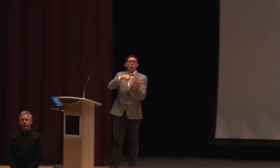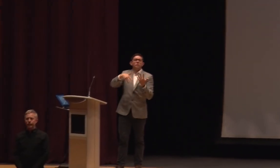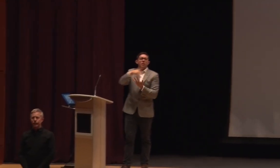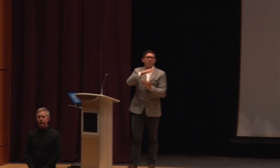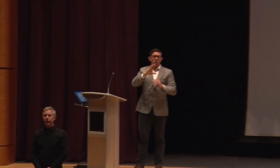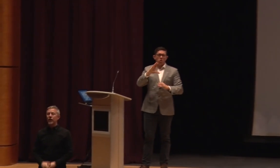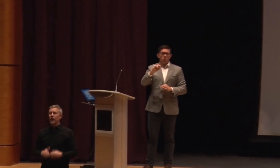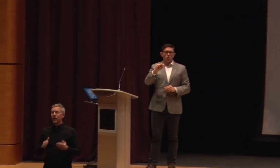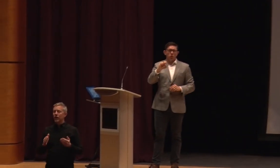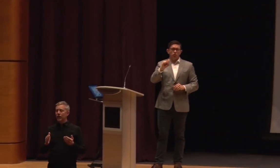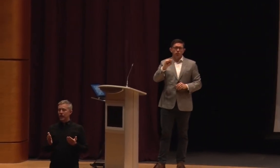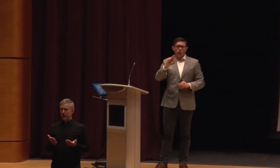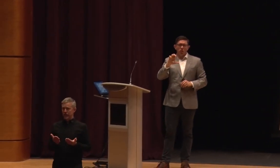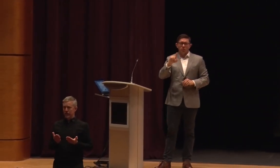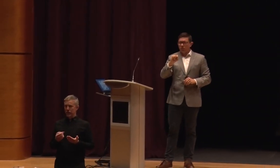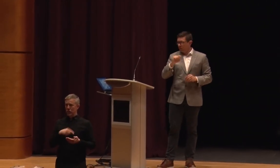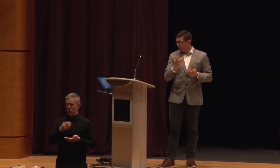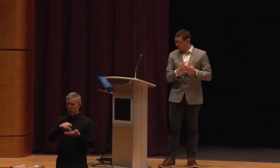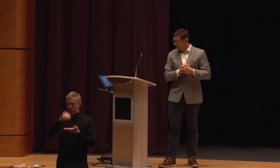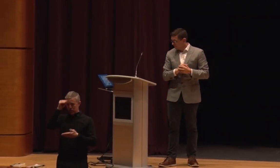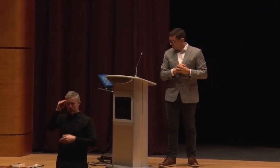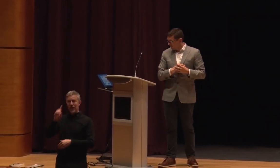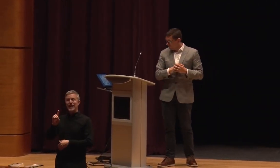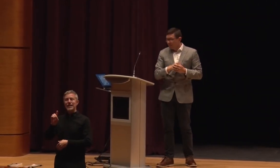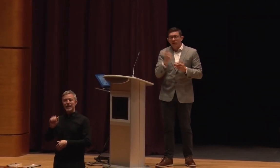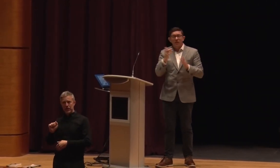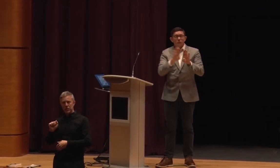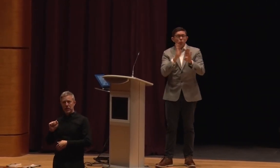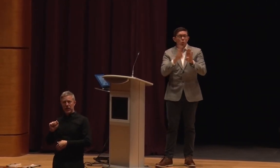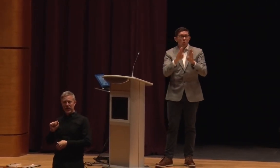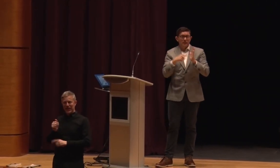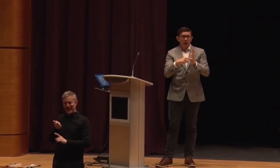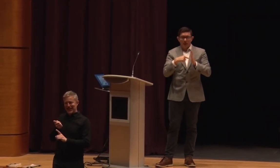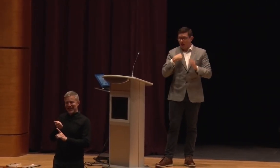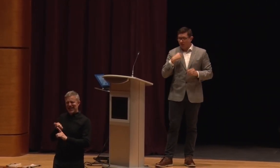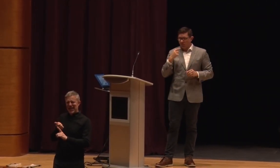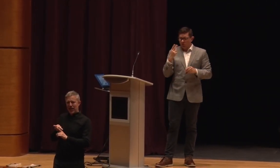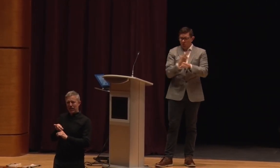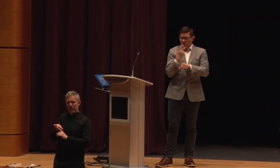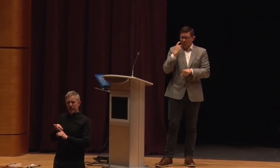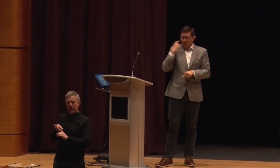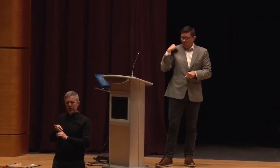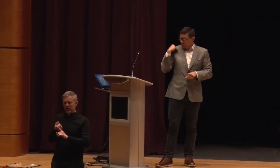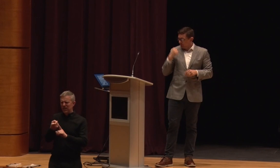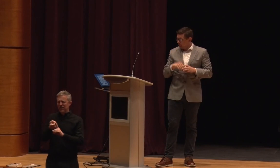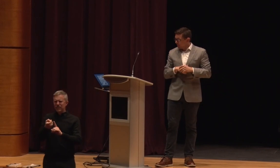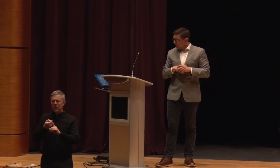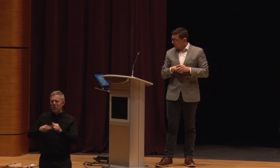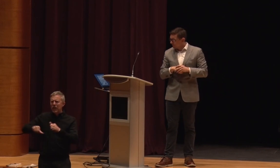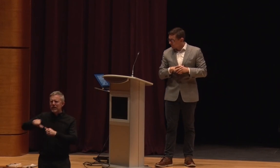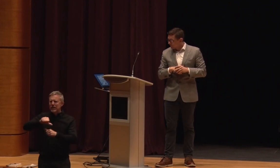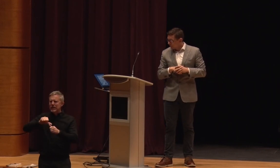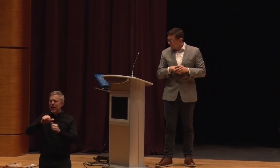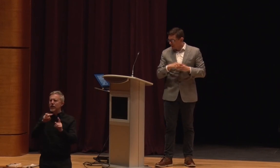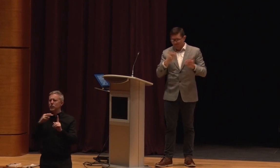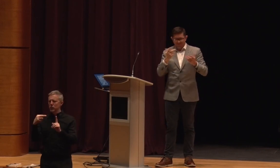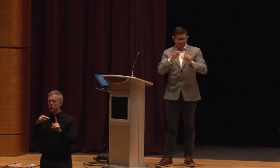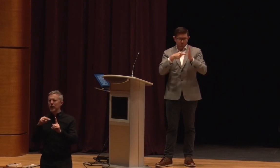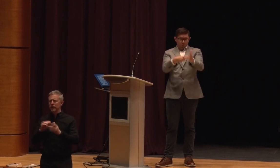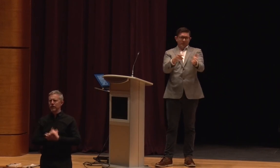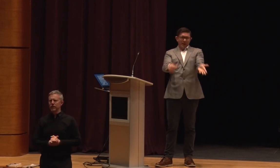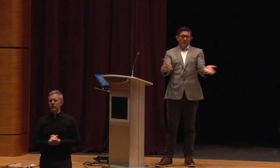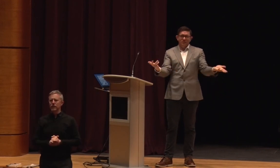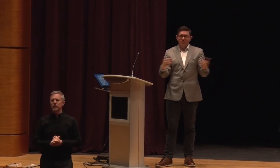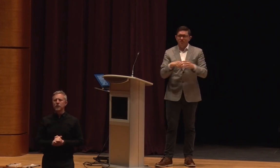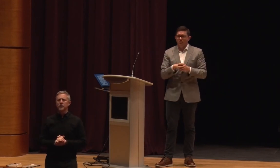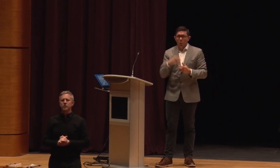And here we're learning that disability is a social construct. For the door example that I had shown you just recently,